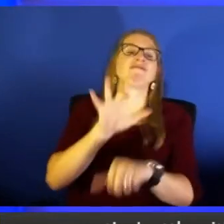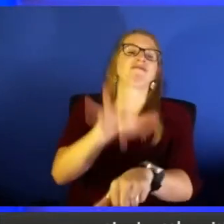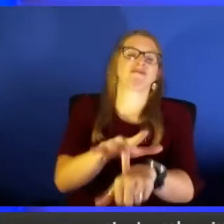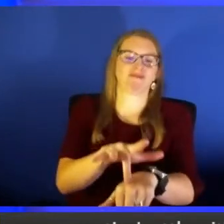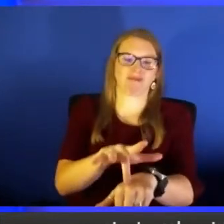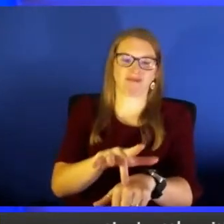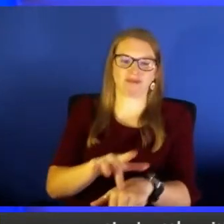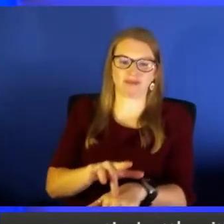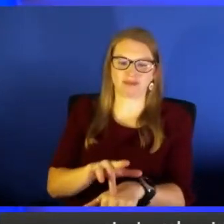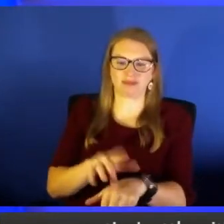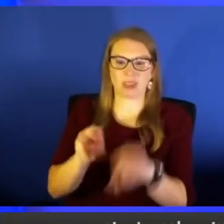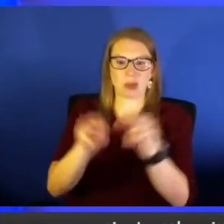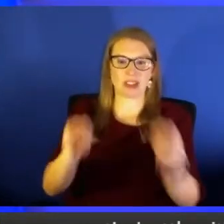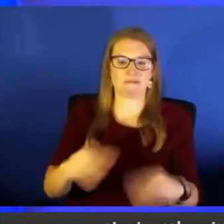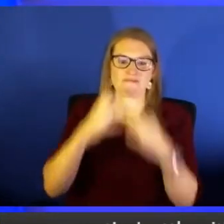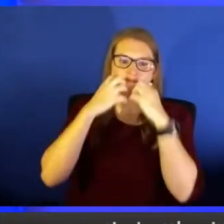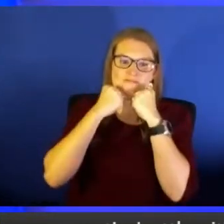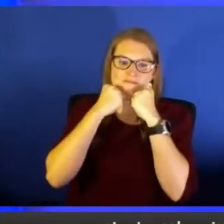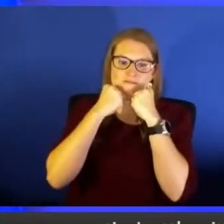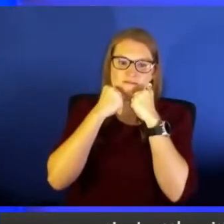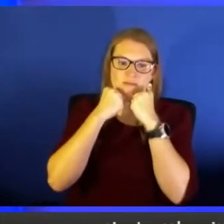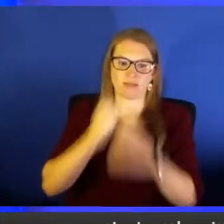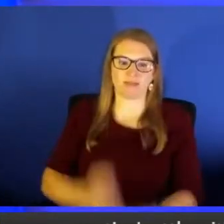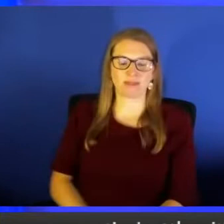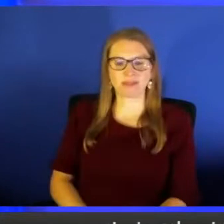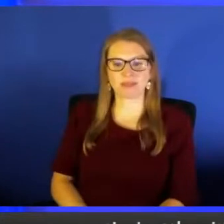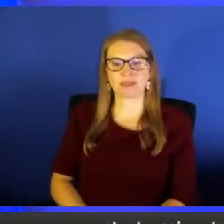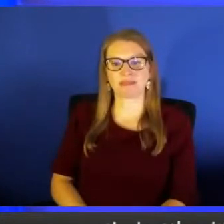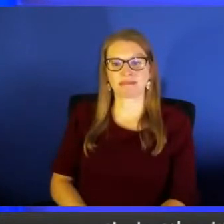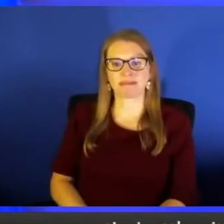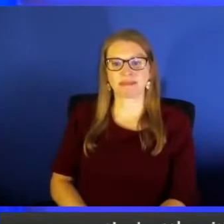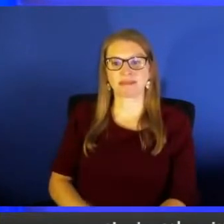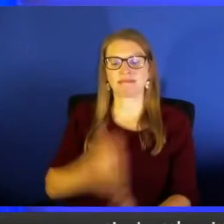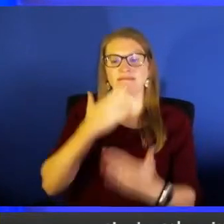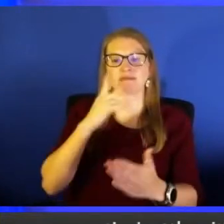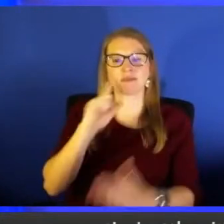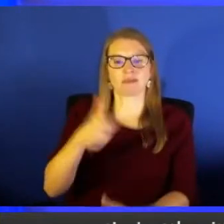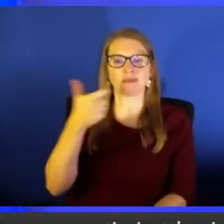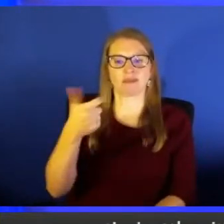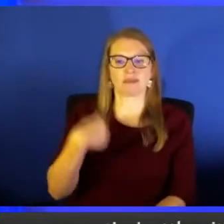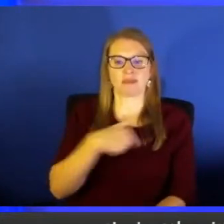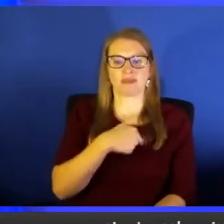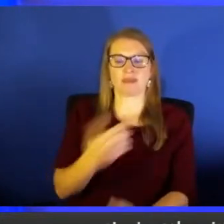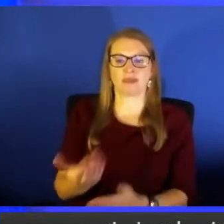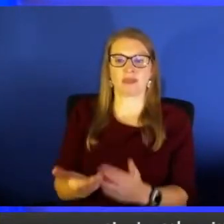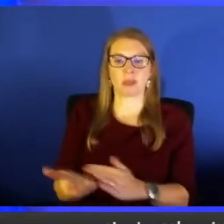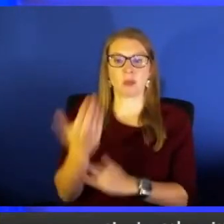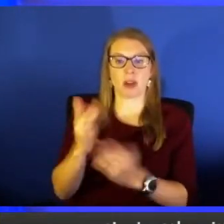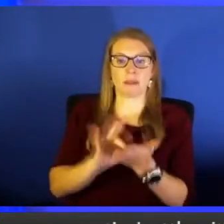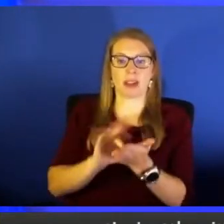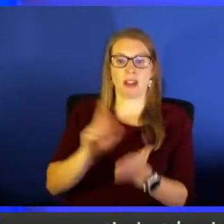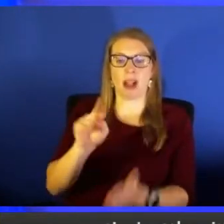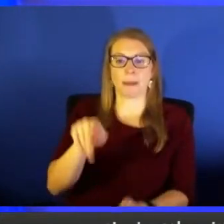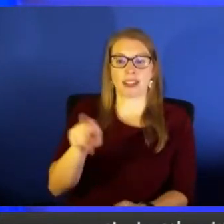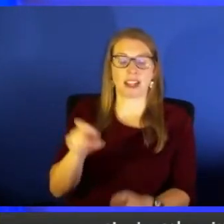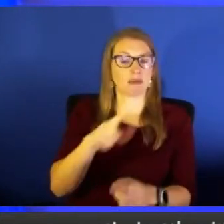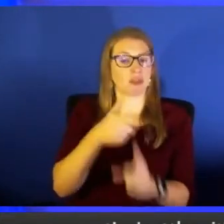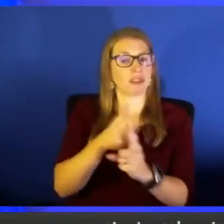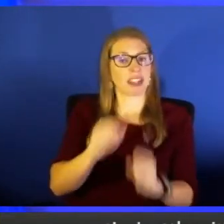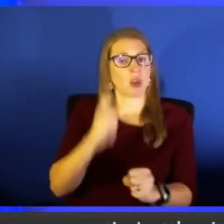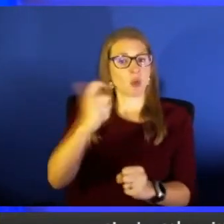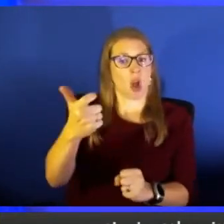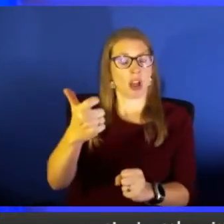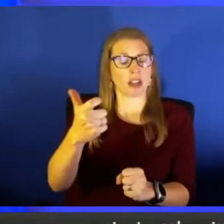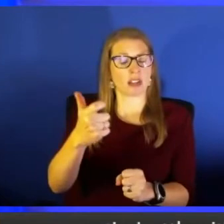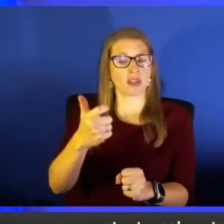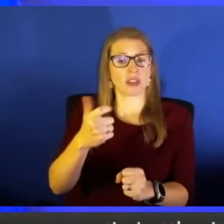such a treasure here in Kansas City. We want to thank all of you for joining us for the Morning Medical Update. Remember, you can catch our shows anytime. Just log on to